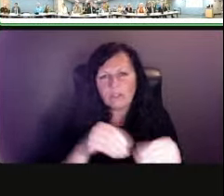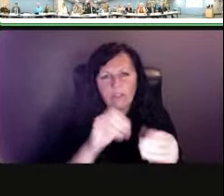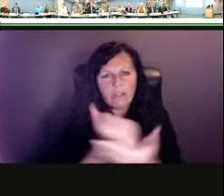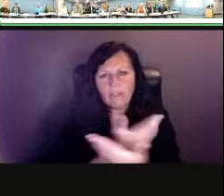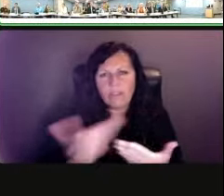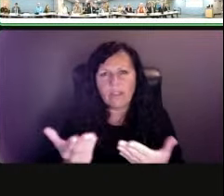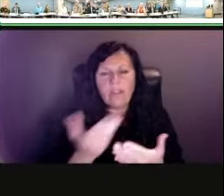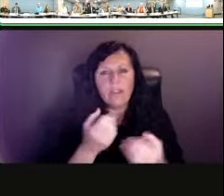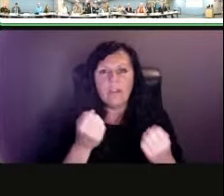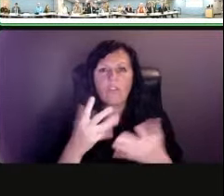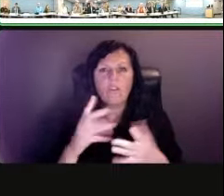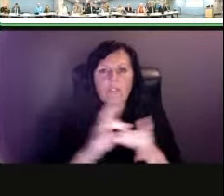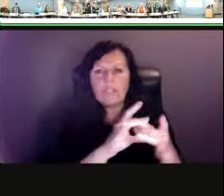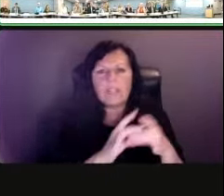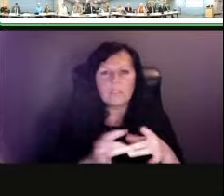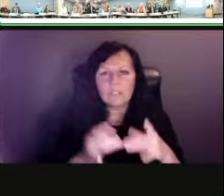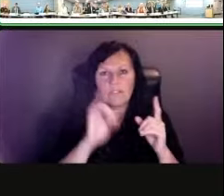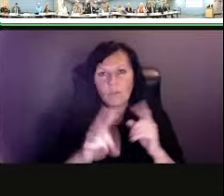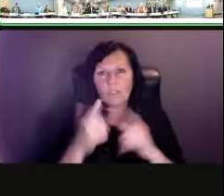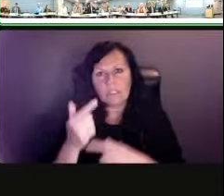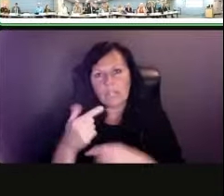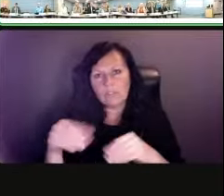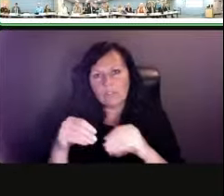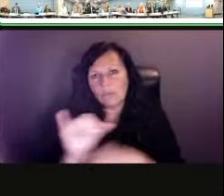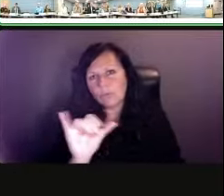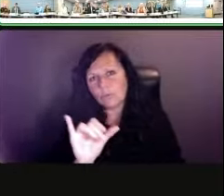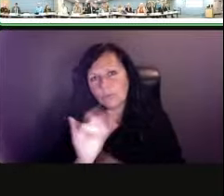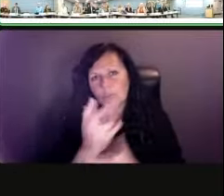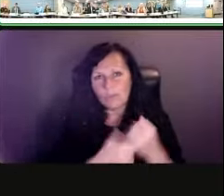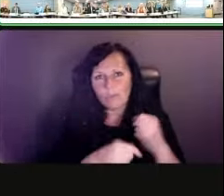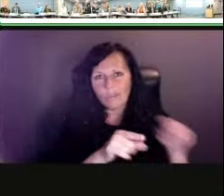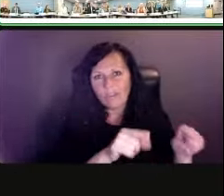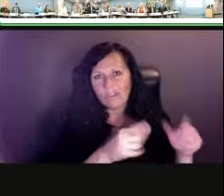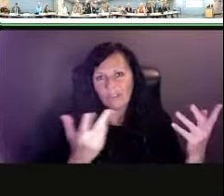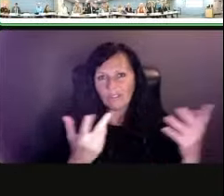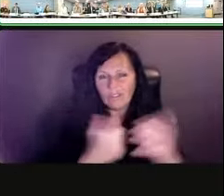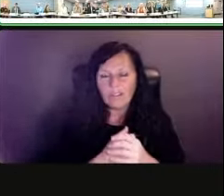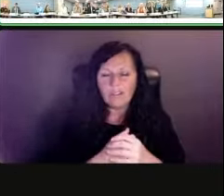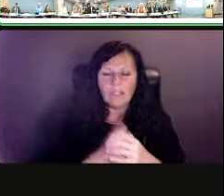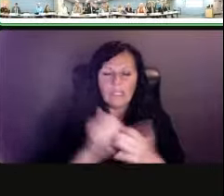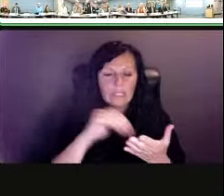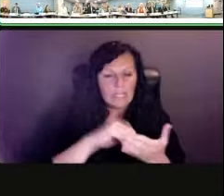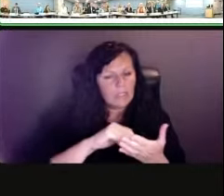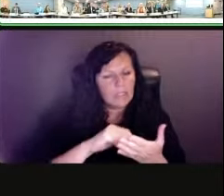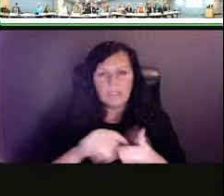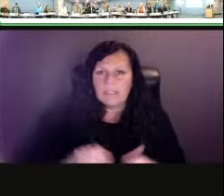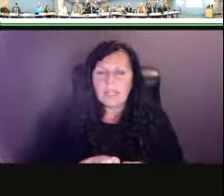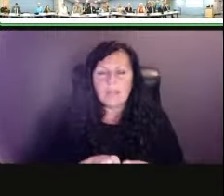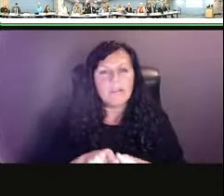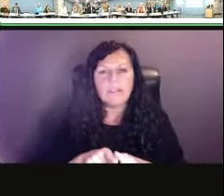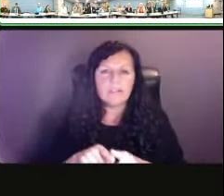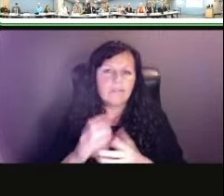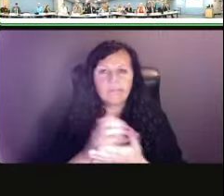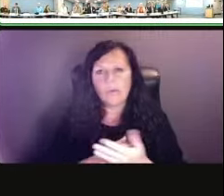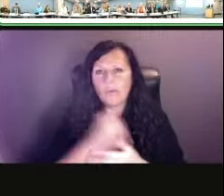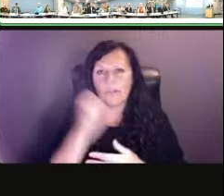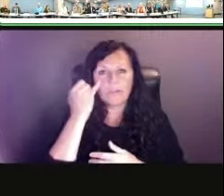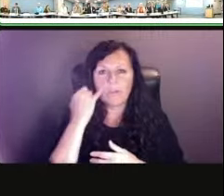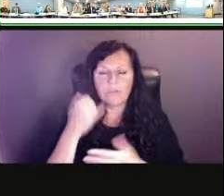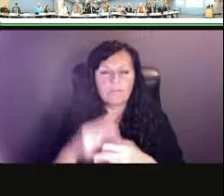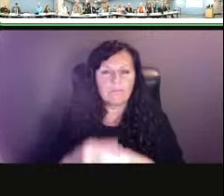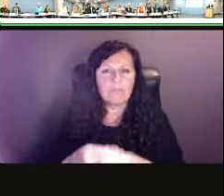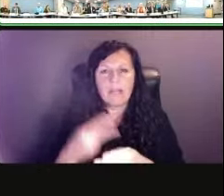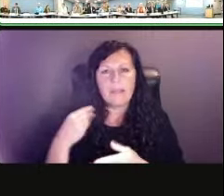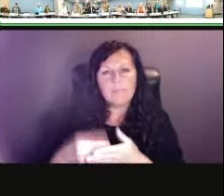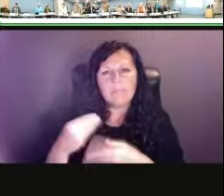to illegal gun trafficking as well. But again, it's like bankruptcy 101. You get to a point where you have to staff